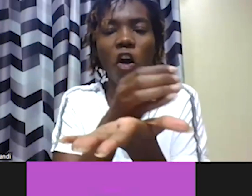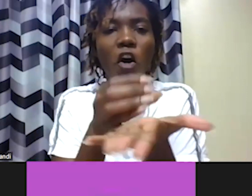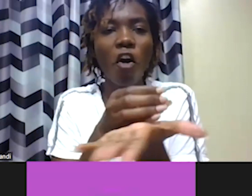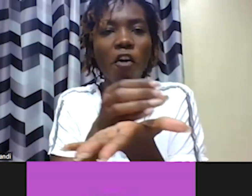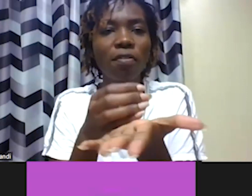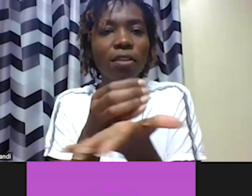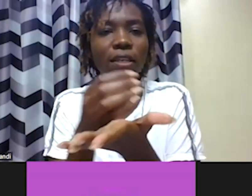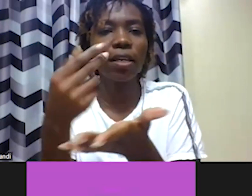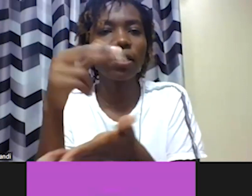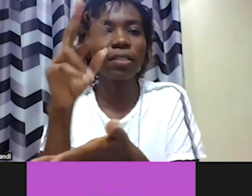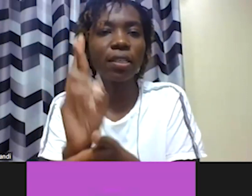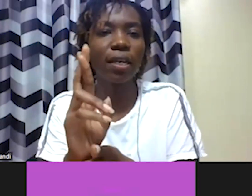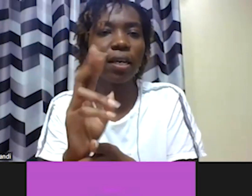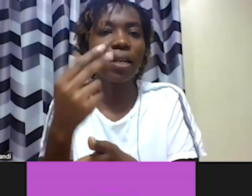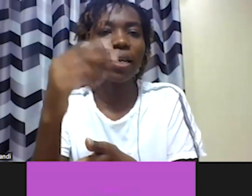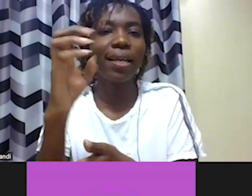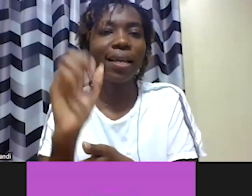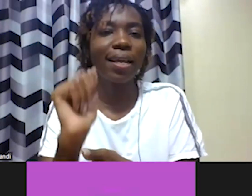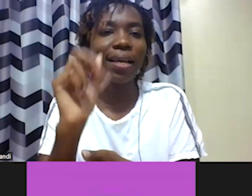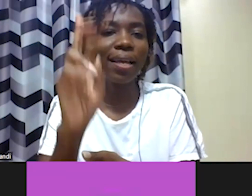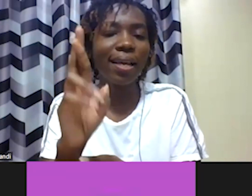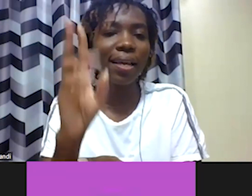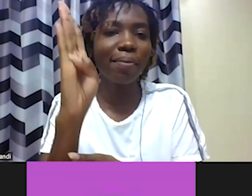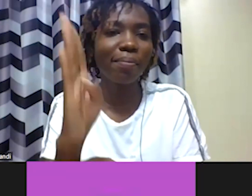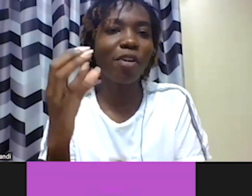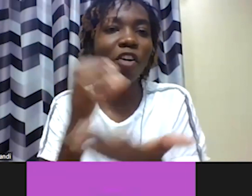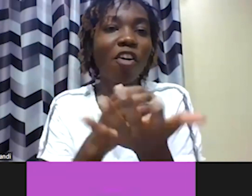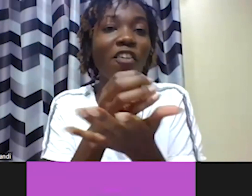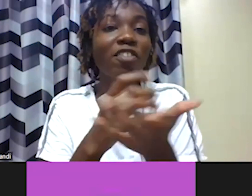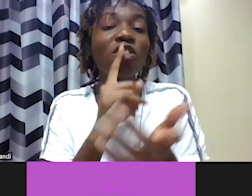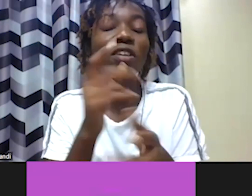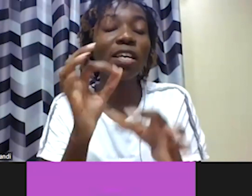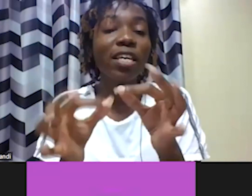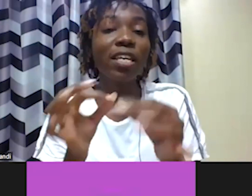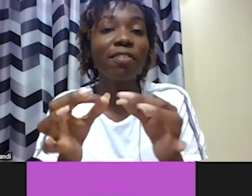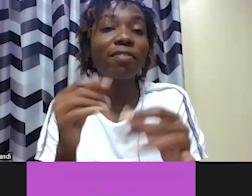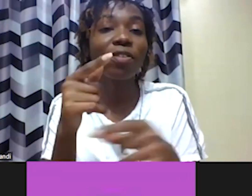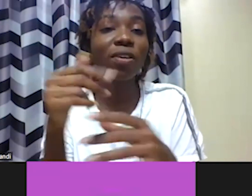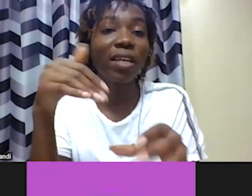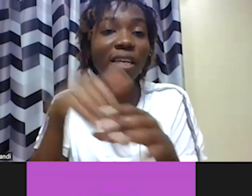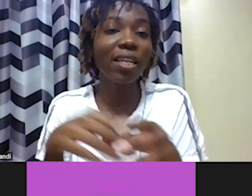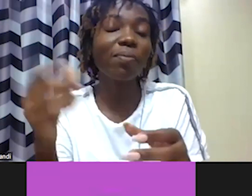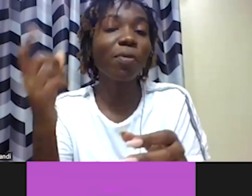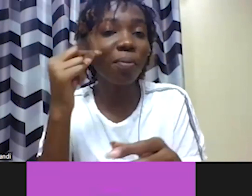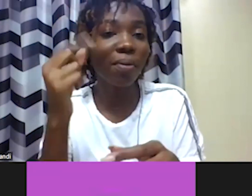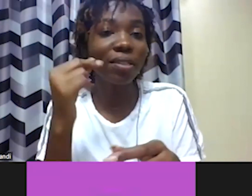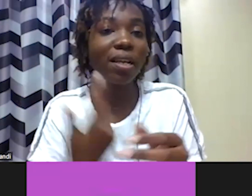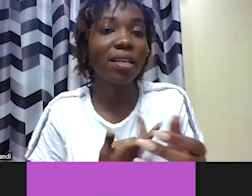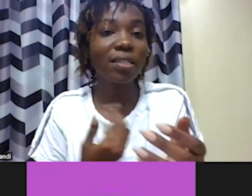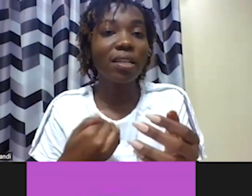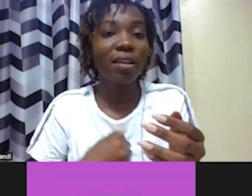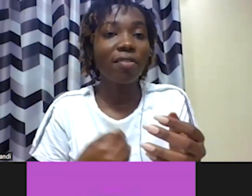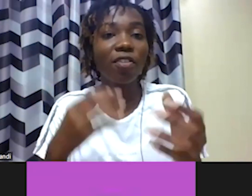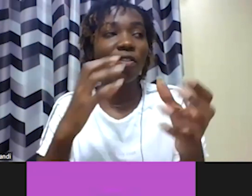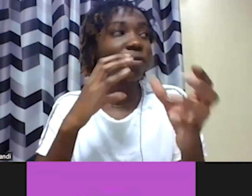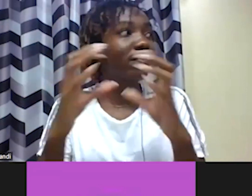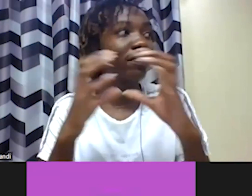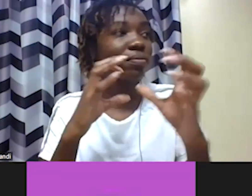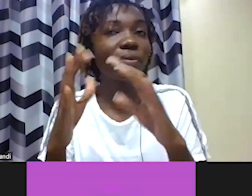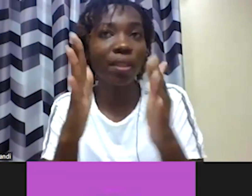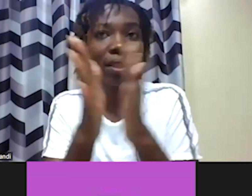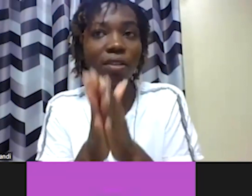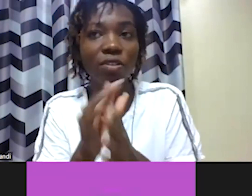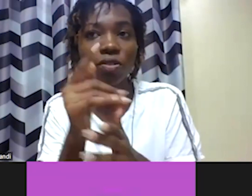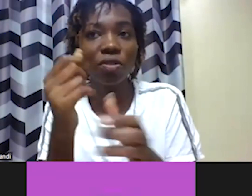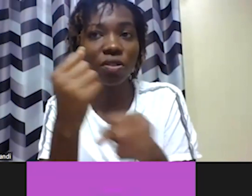HR Hub coffee in Mombasa. So if you're in Mombasa, please let's have a conversation, because we are coming to you in about